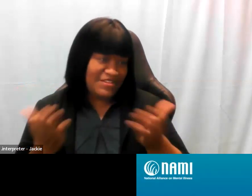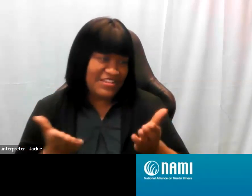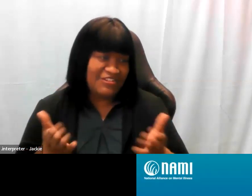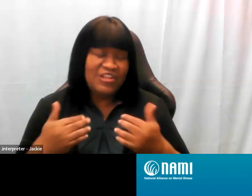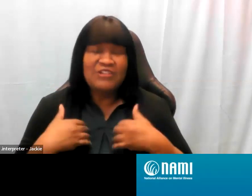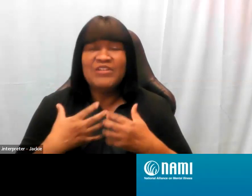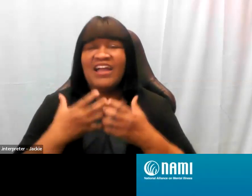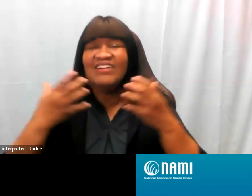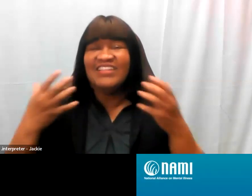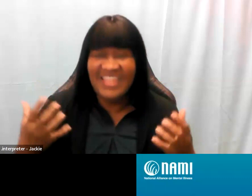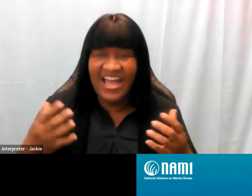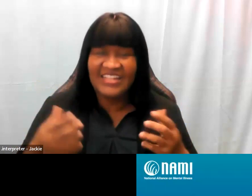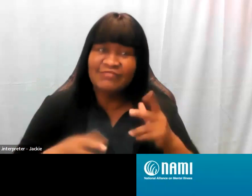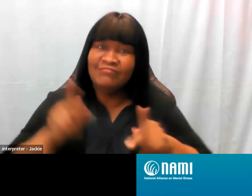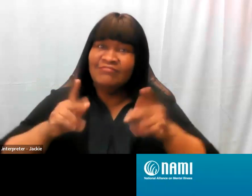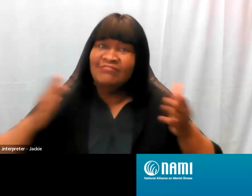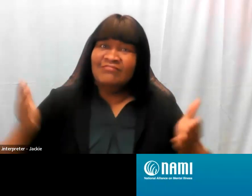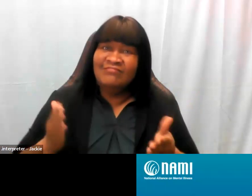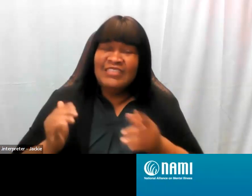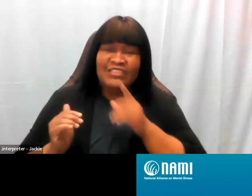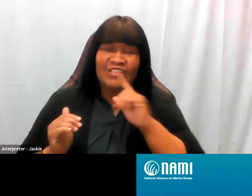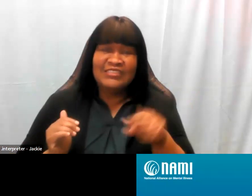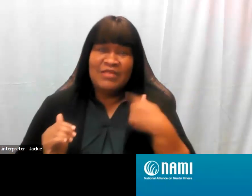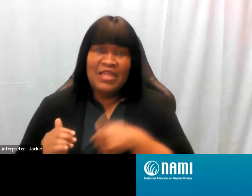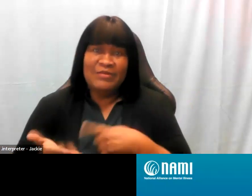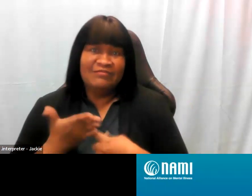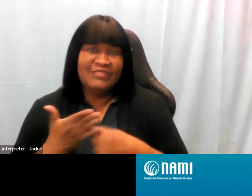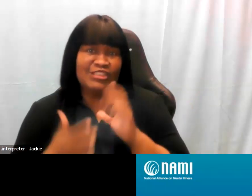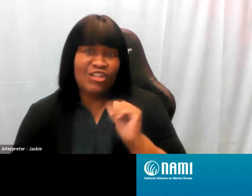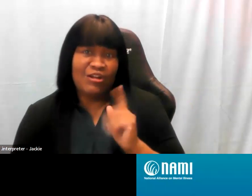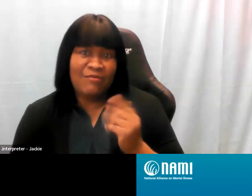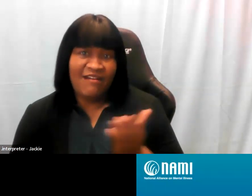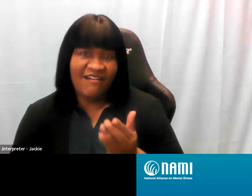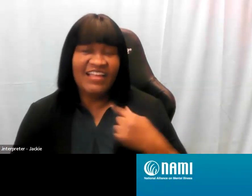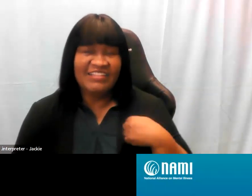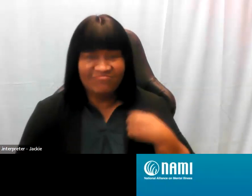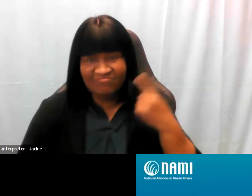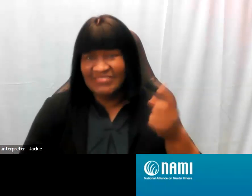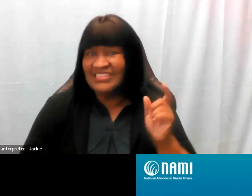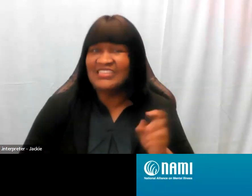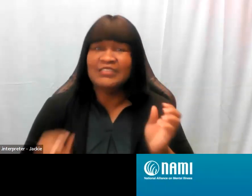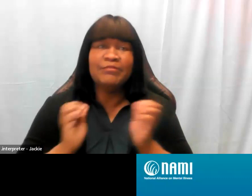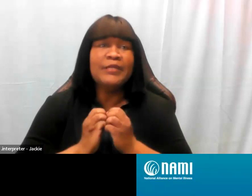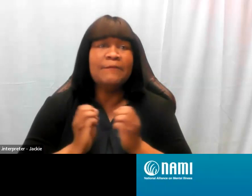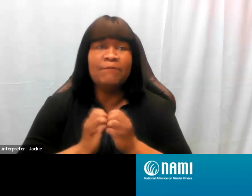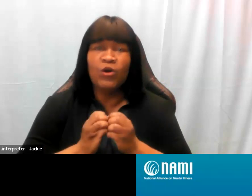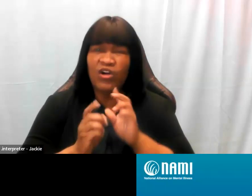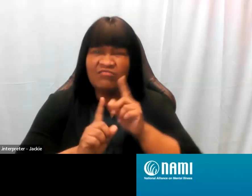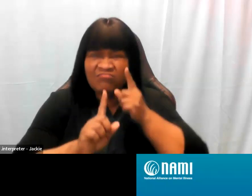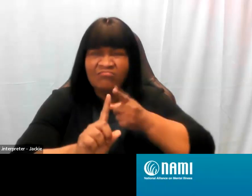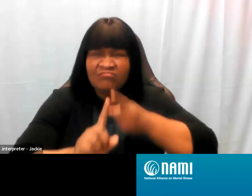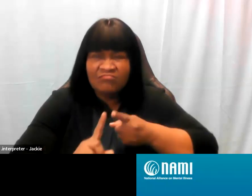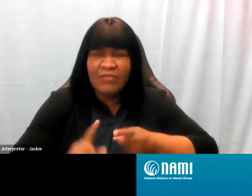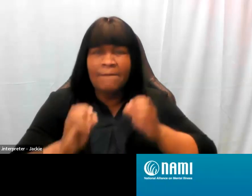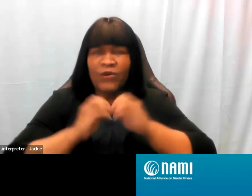of champions of that. It's certainly something we've talked about throughout, and it sounds like it needs to be more explicit and